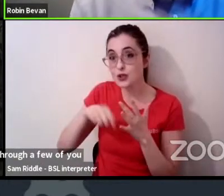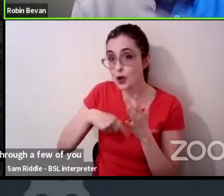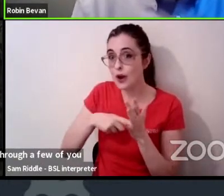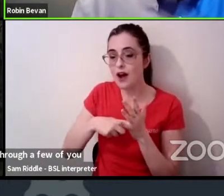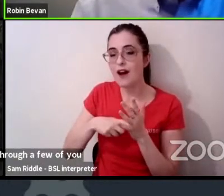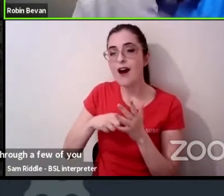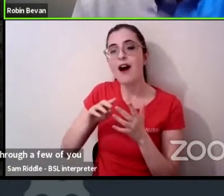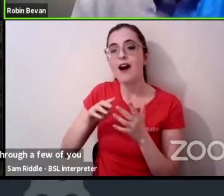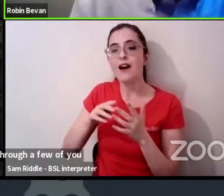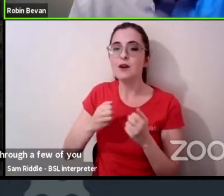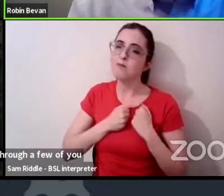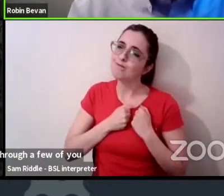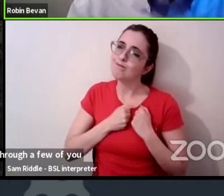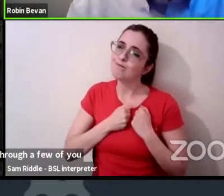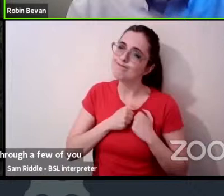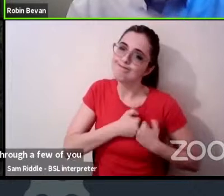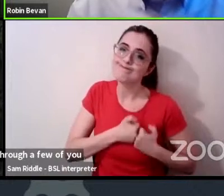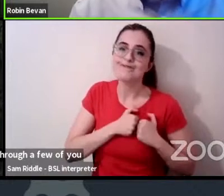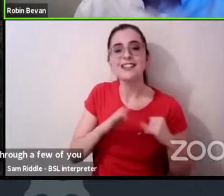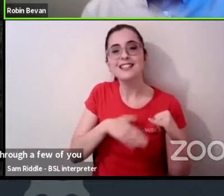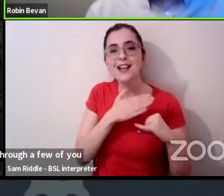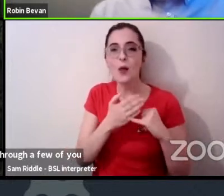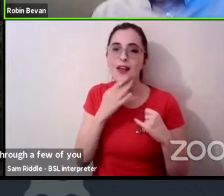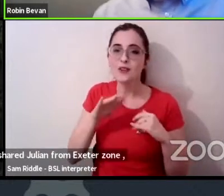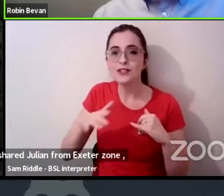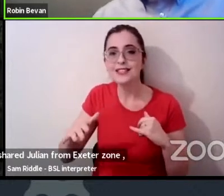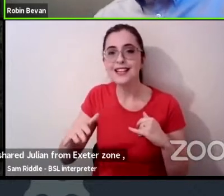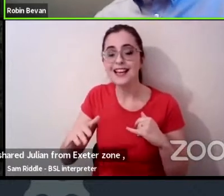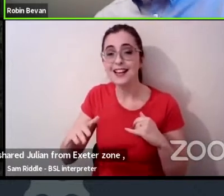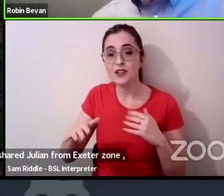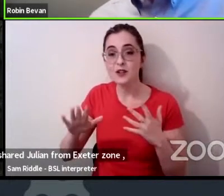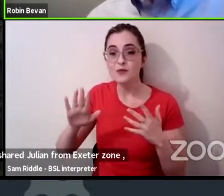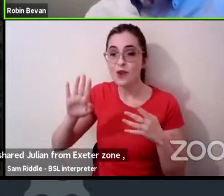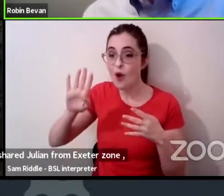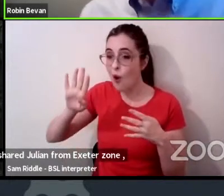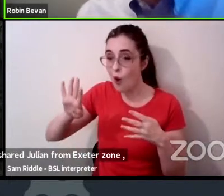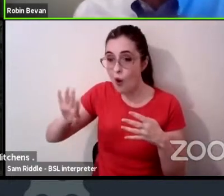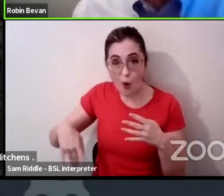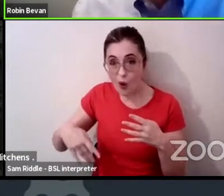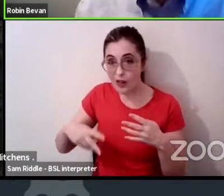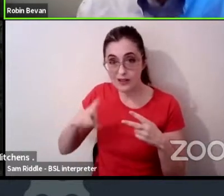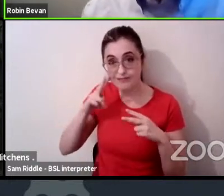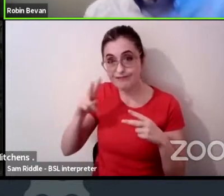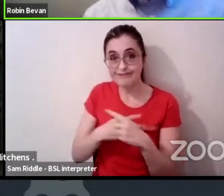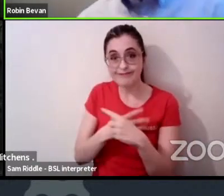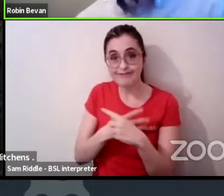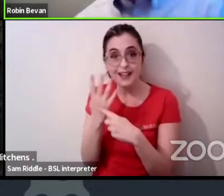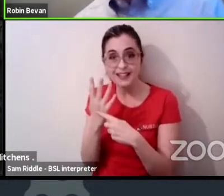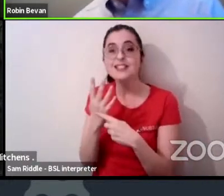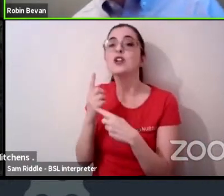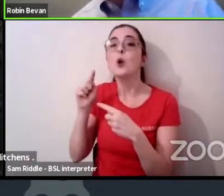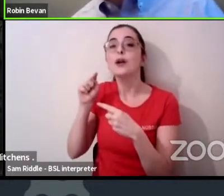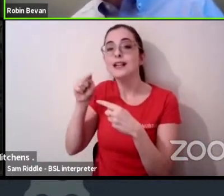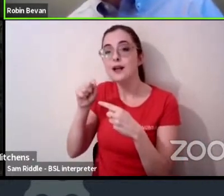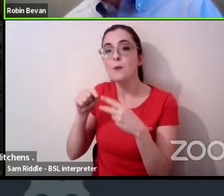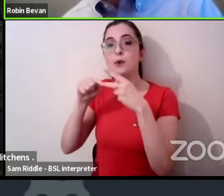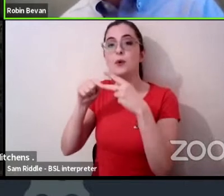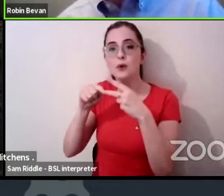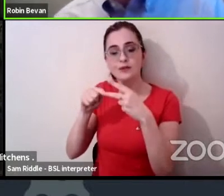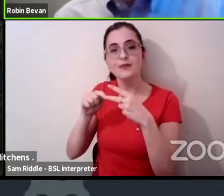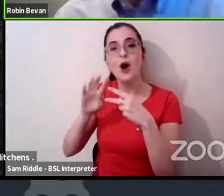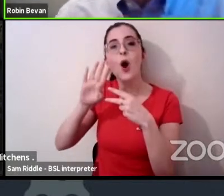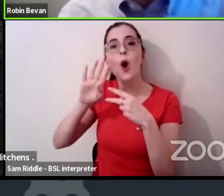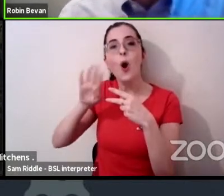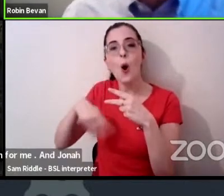from my beloved Southend-on-Sea. Everybody will be able to see your messages. So please do just make that little change. And